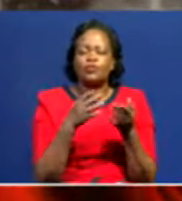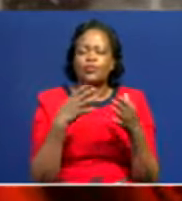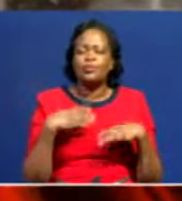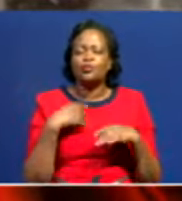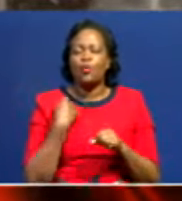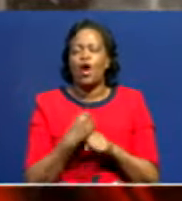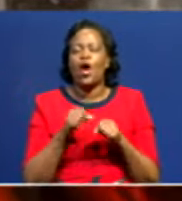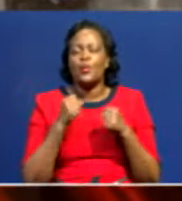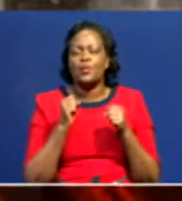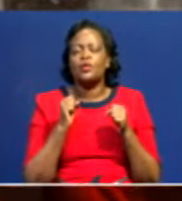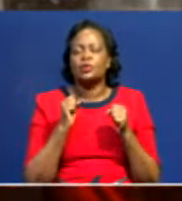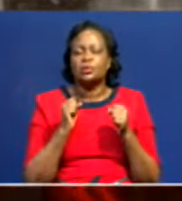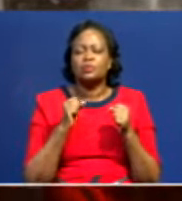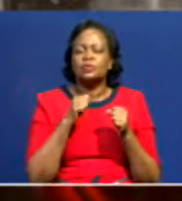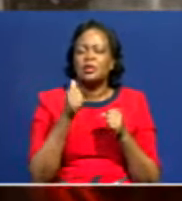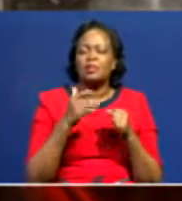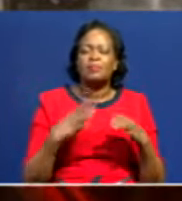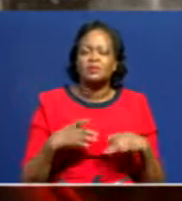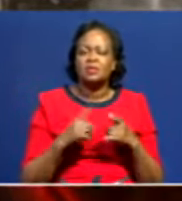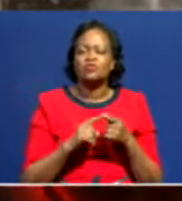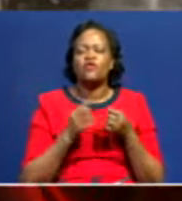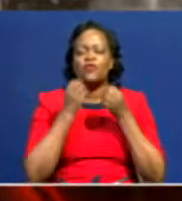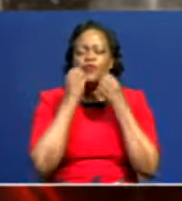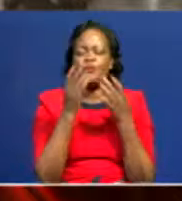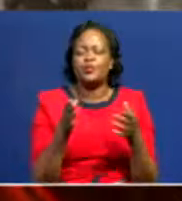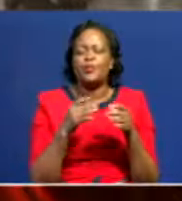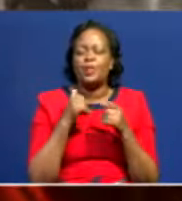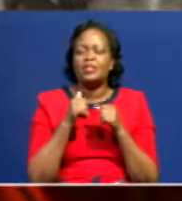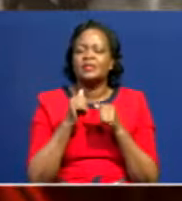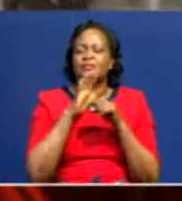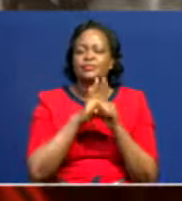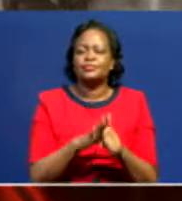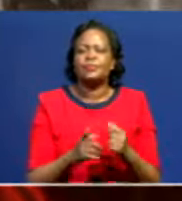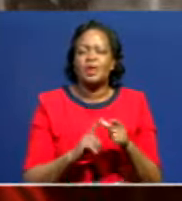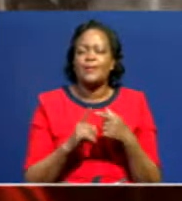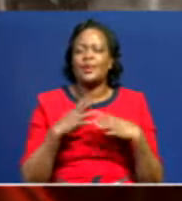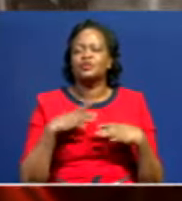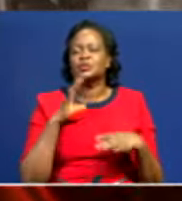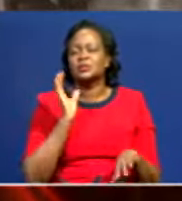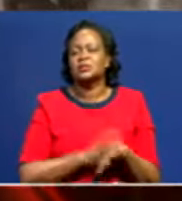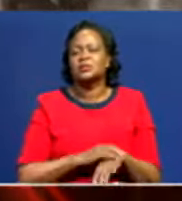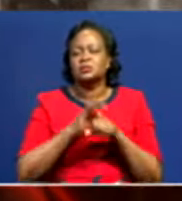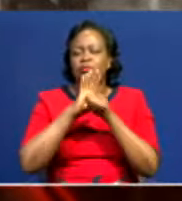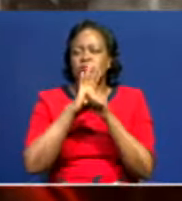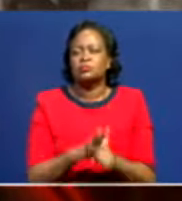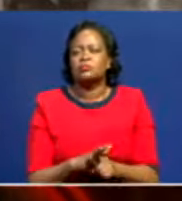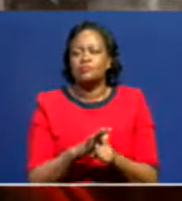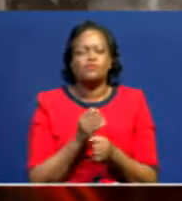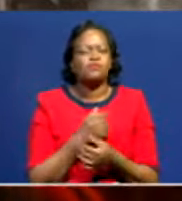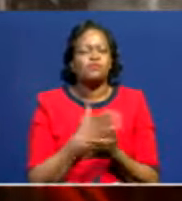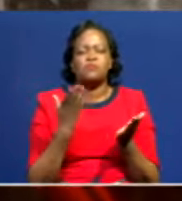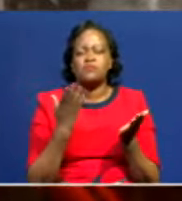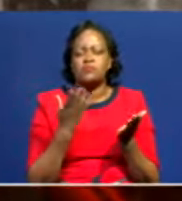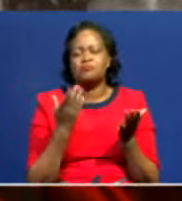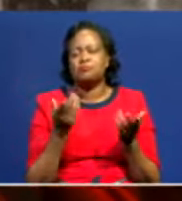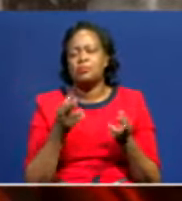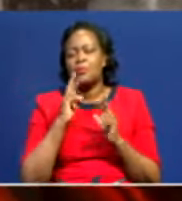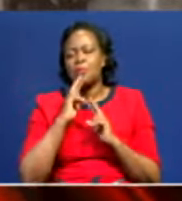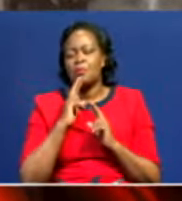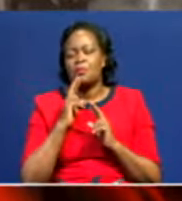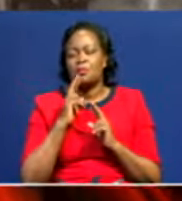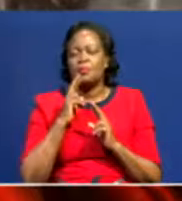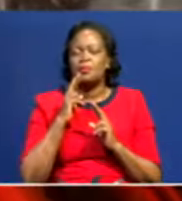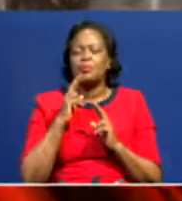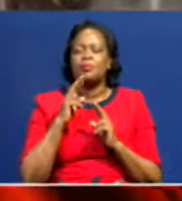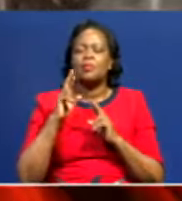nyumba 10 ama mwananchi yoyote uko na habari ya hizi dhulma, na mtu amepata dhulma wa aina yoyote, iwe rape, iwe